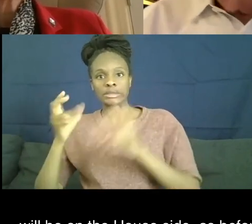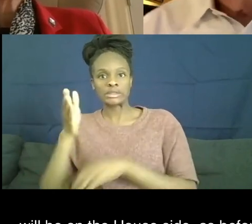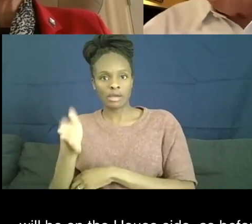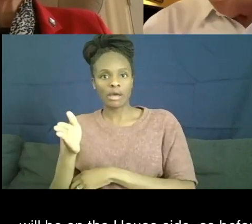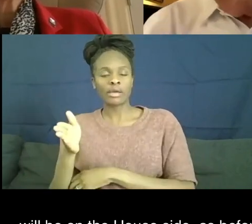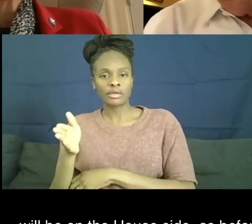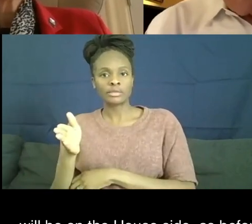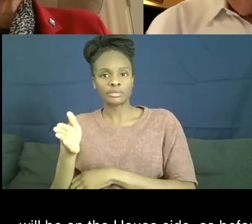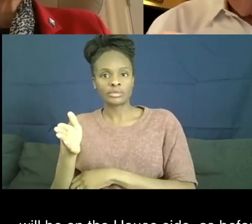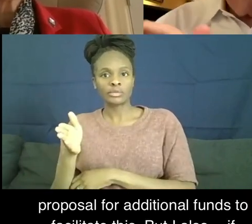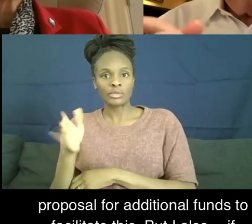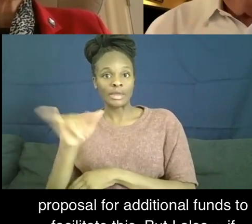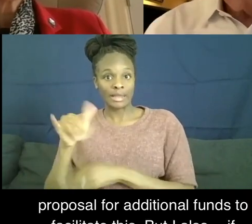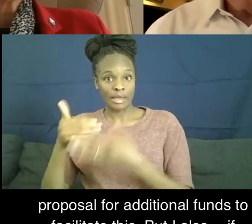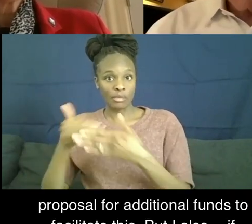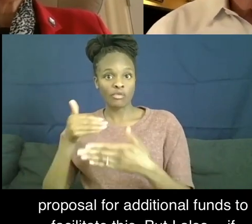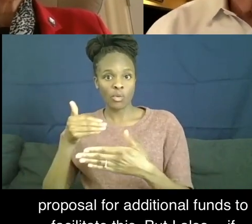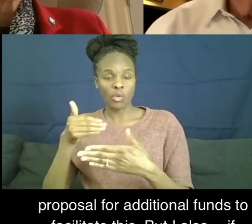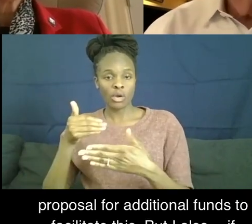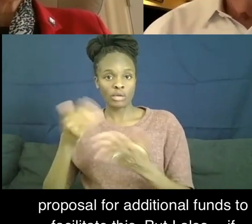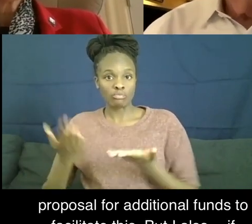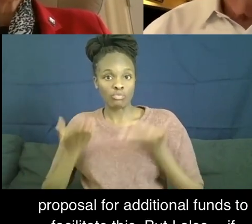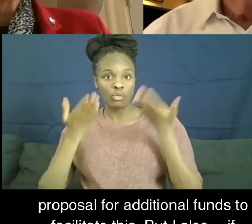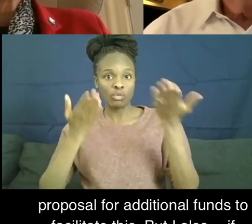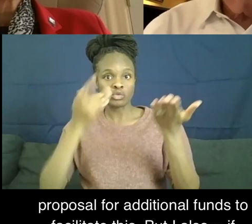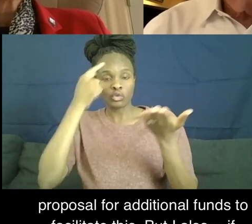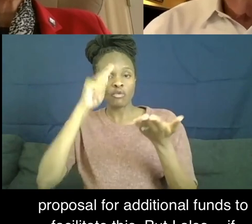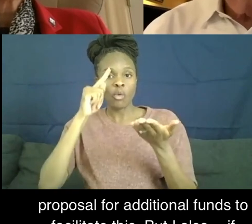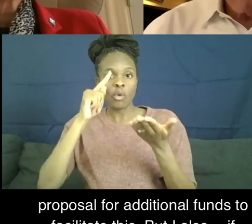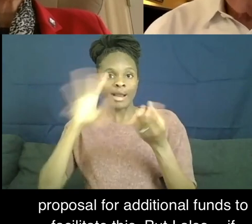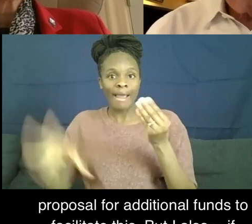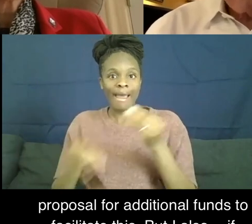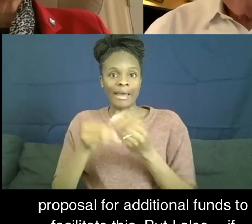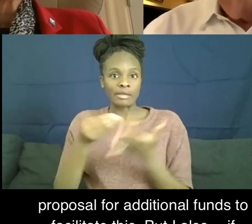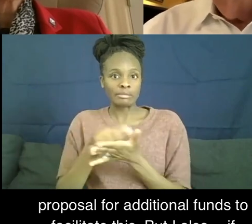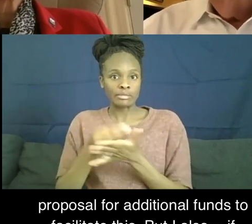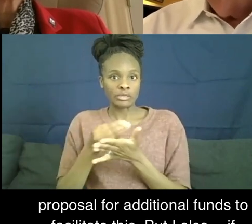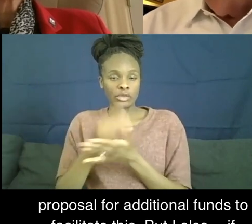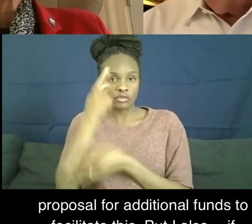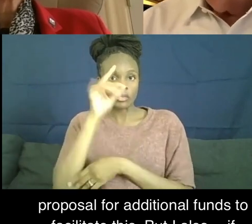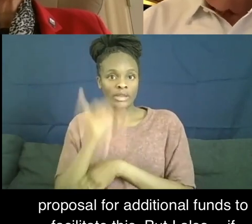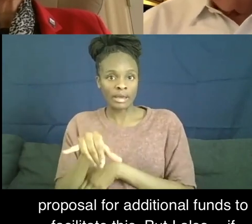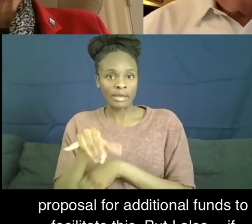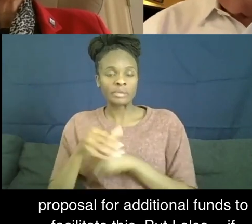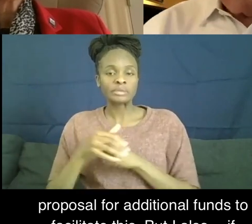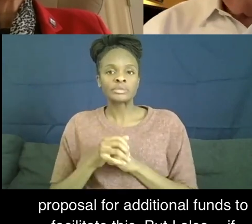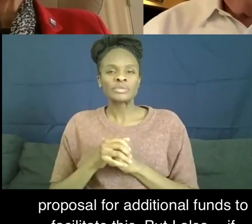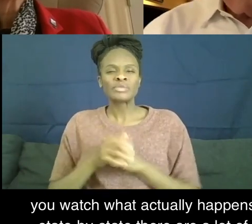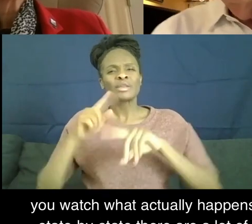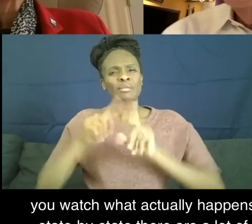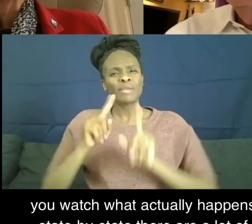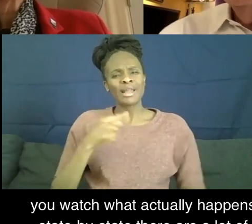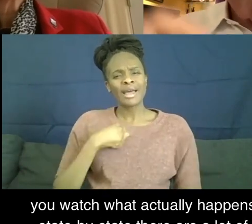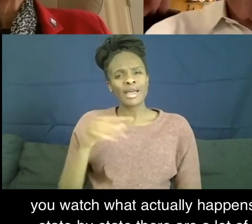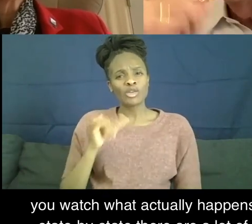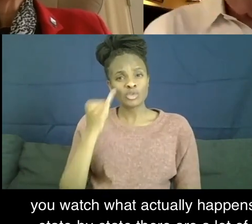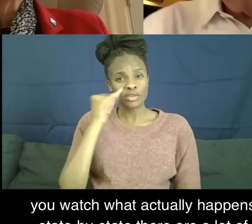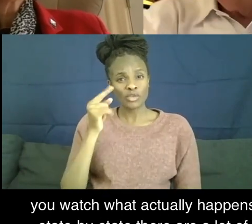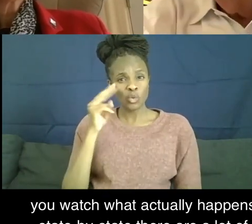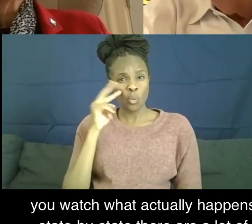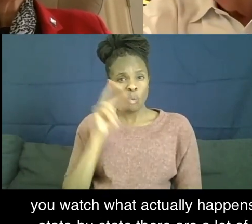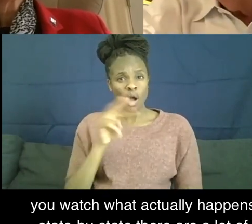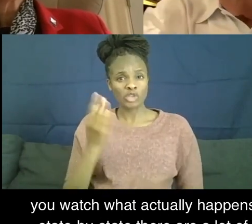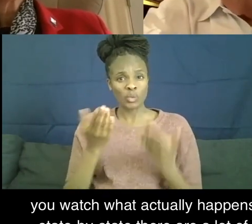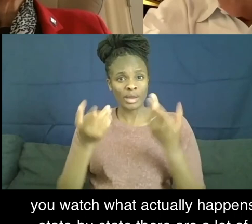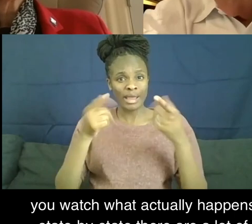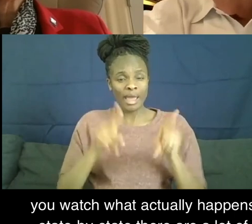as, as before, you know, proposal for additional funds to facilitate this. Uh, but I also, you know, if you watch what actually happened